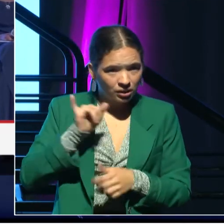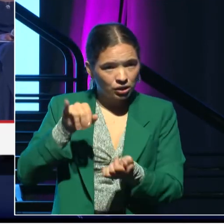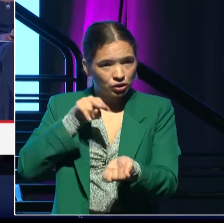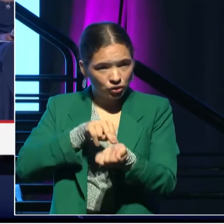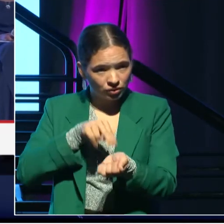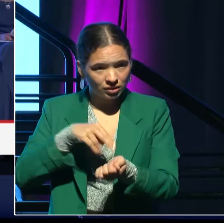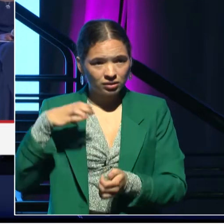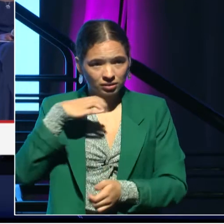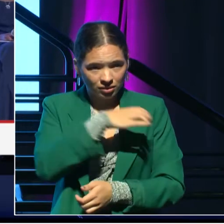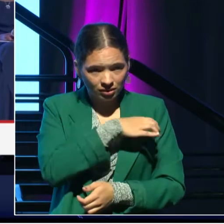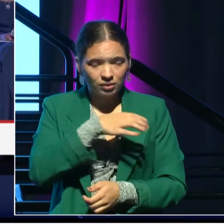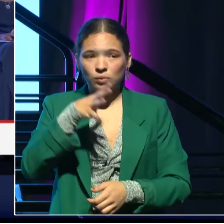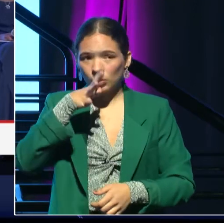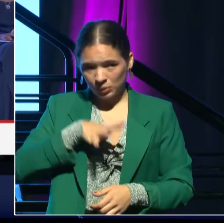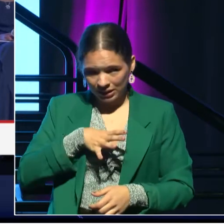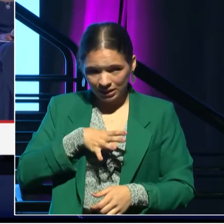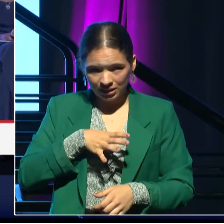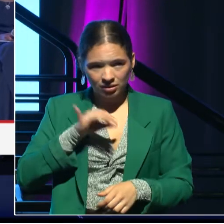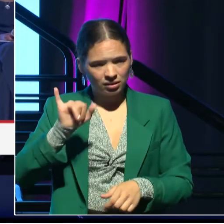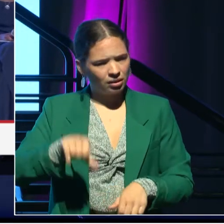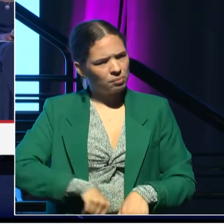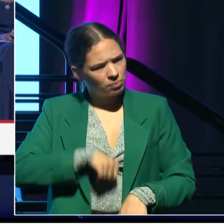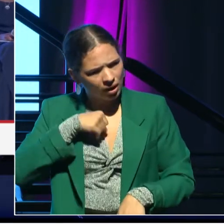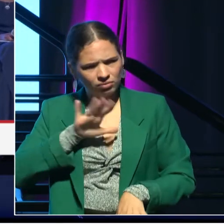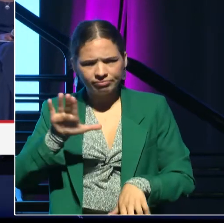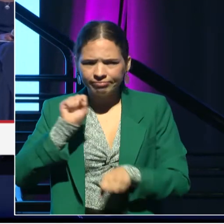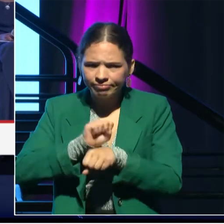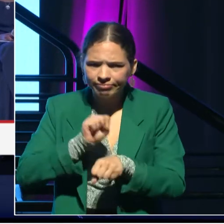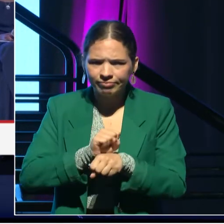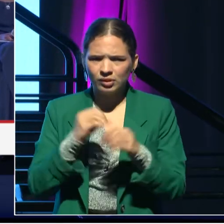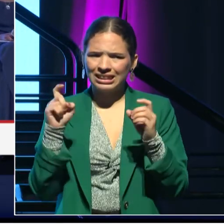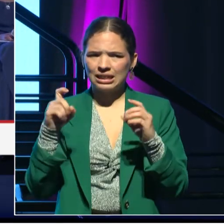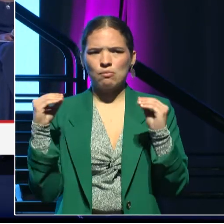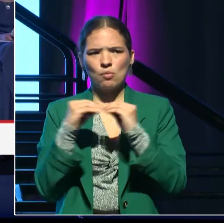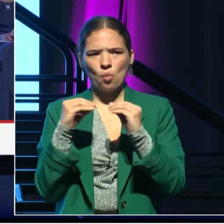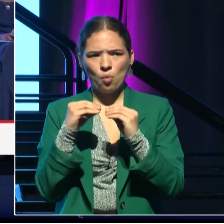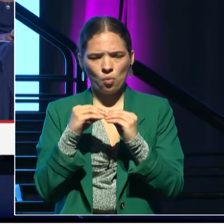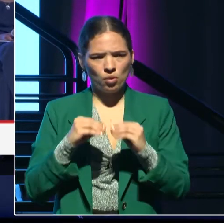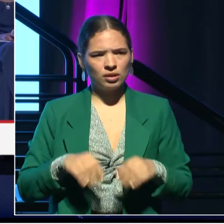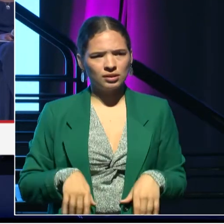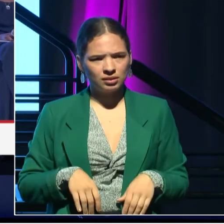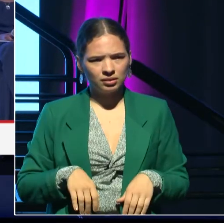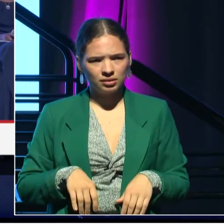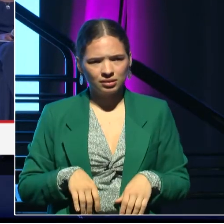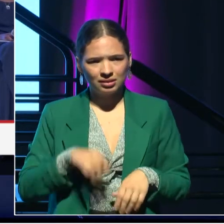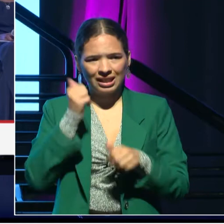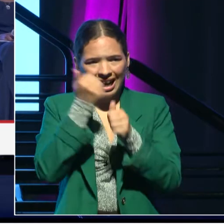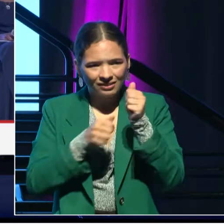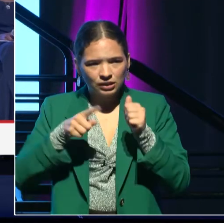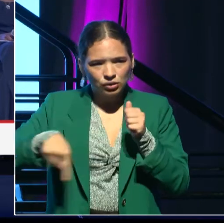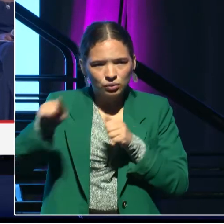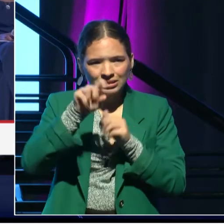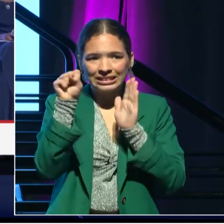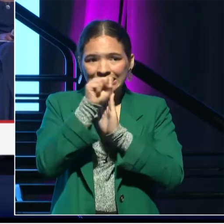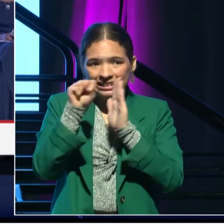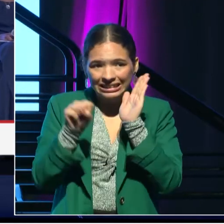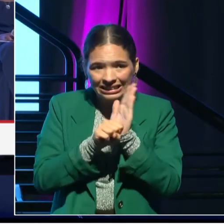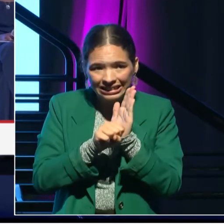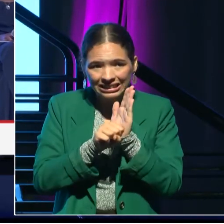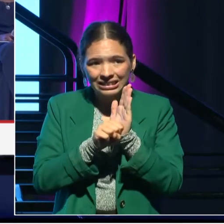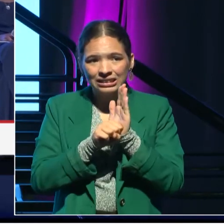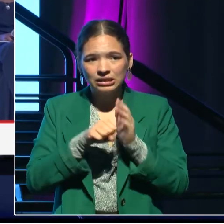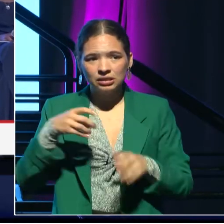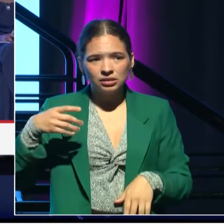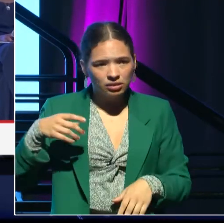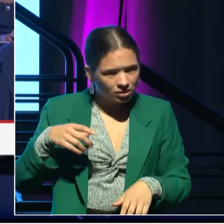But we need to be in these spaces. We need to be in every state legislature. We need to be running major cities.